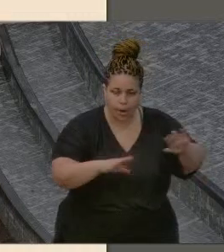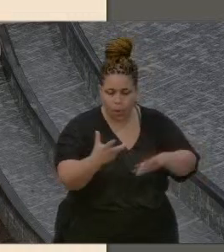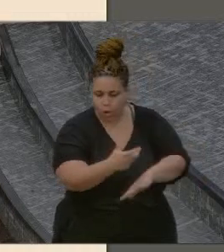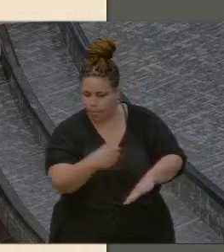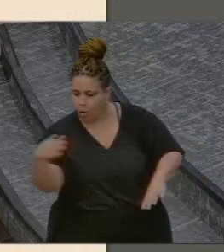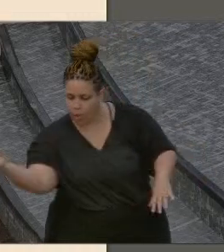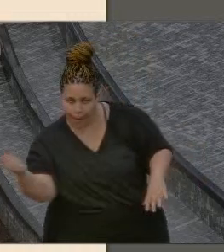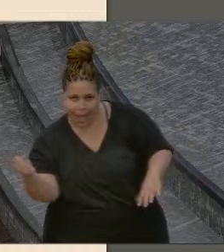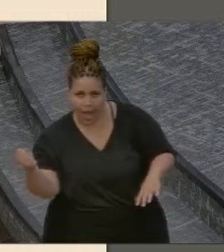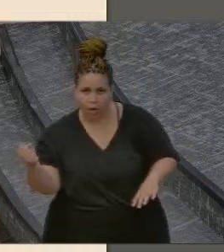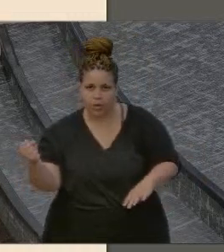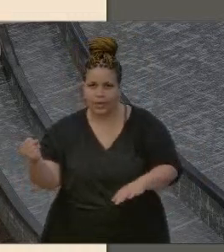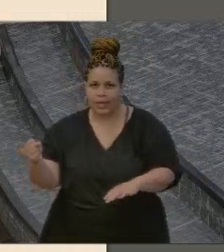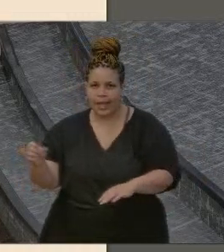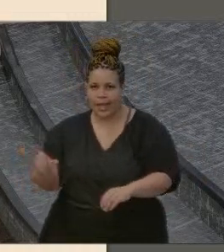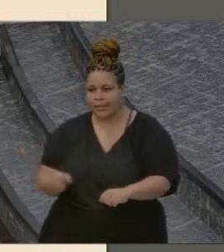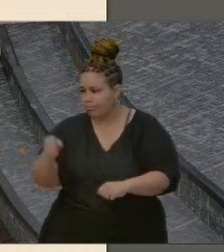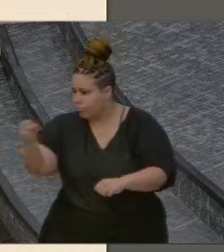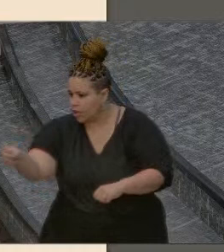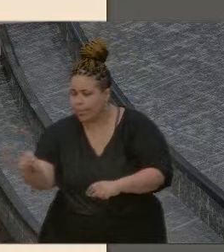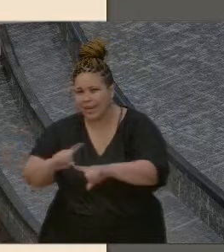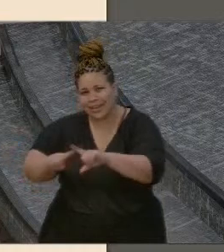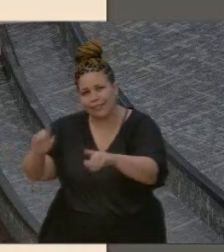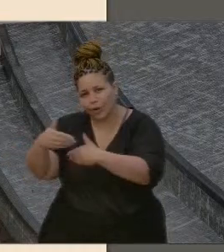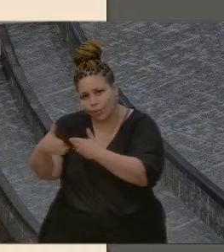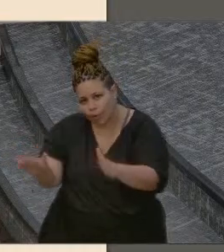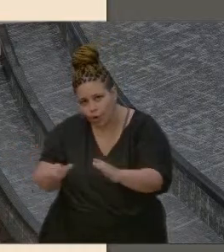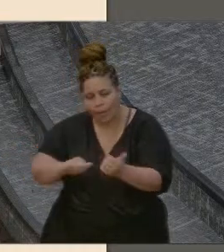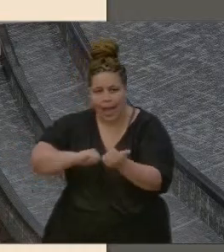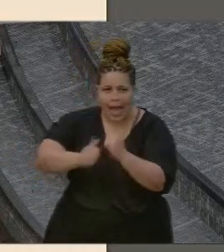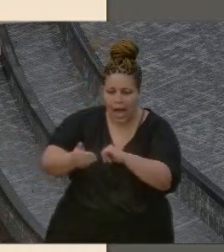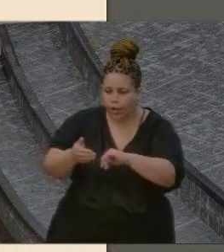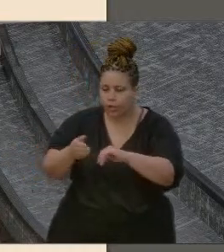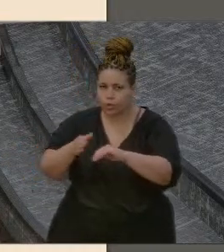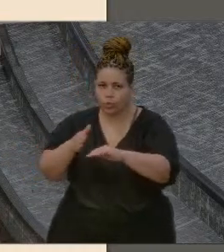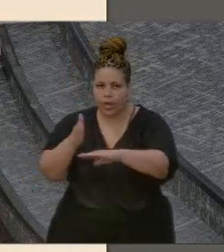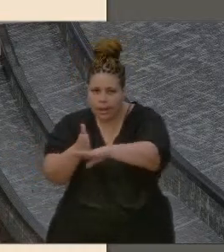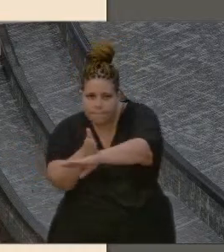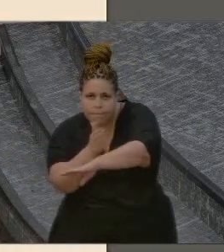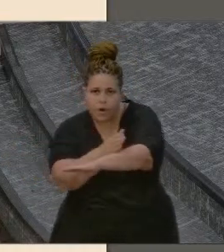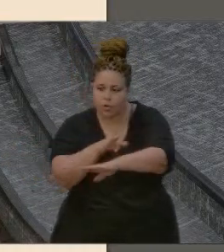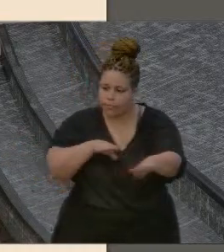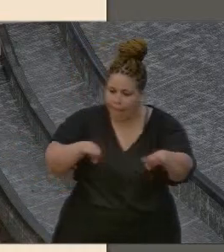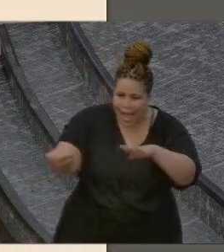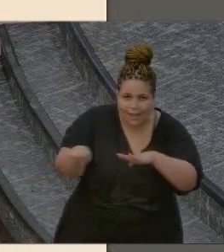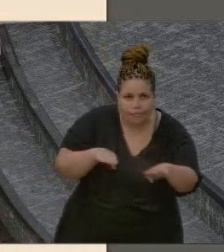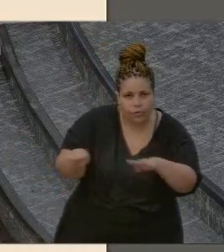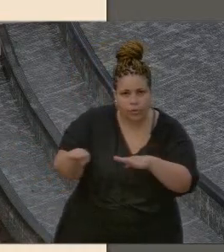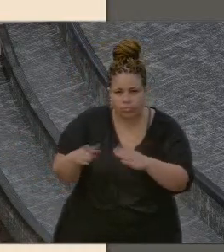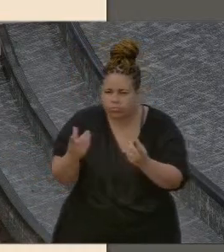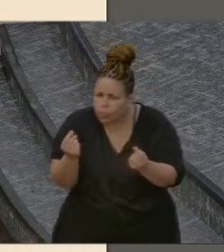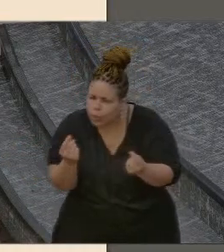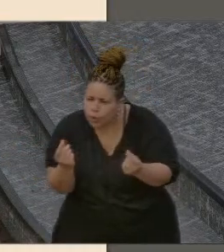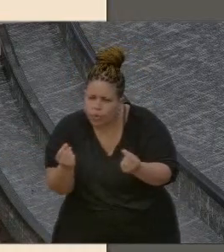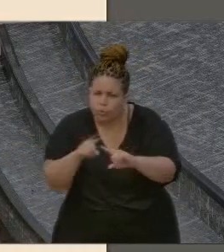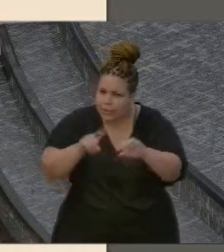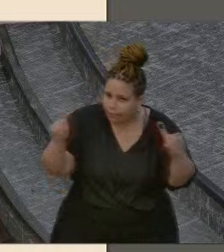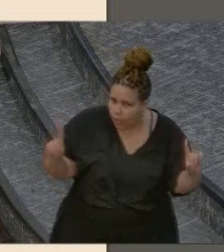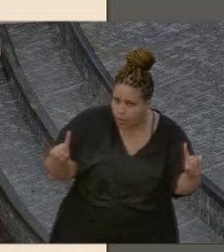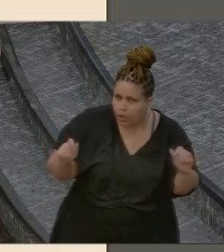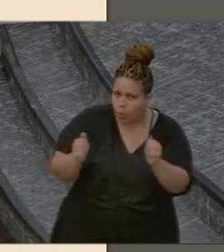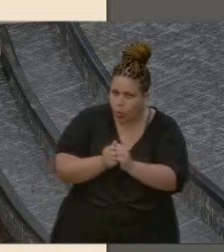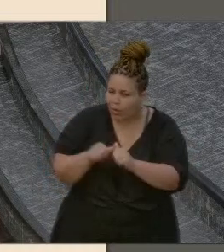improve their academics? And from conversations thus far, there's not only a content and who is